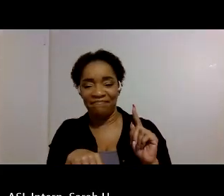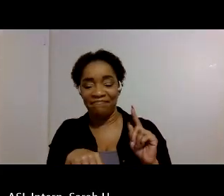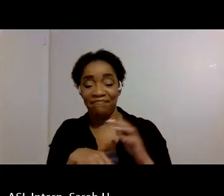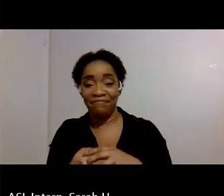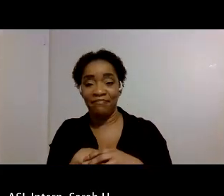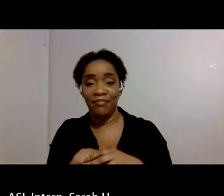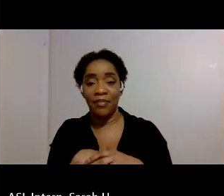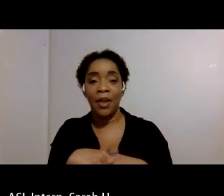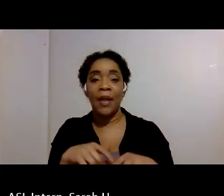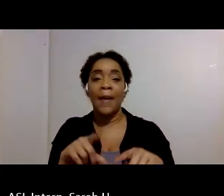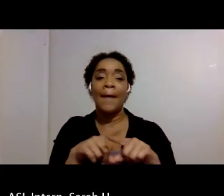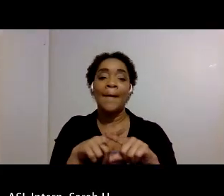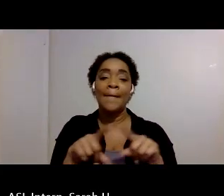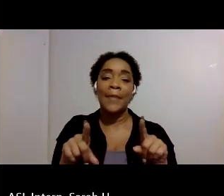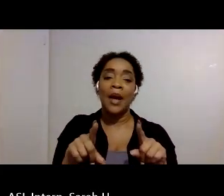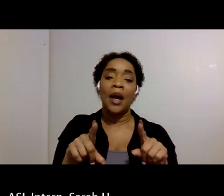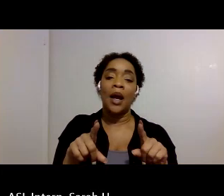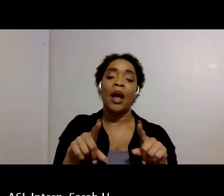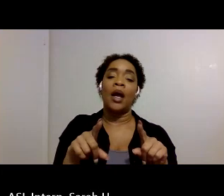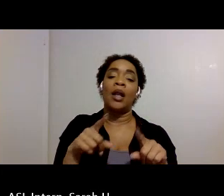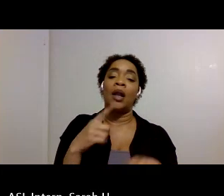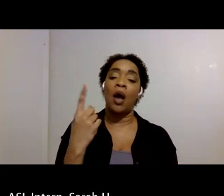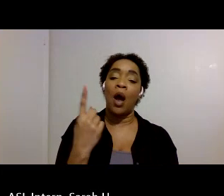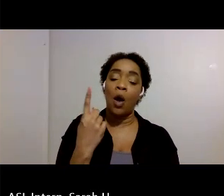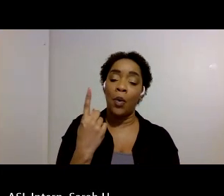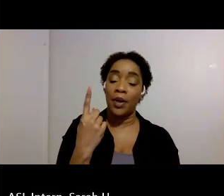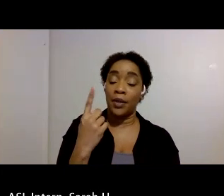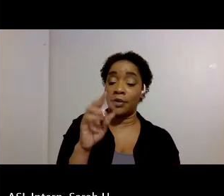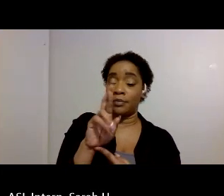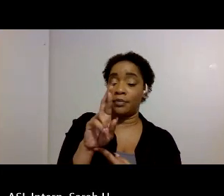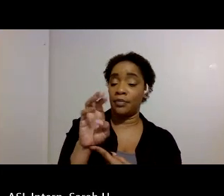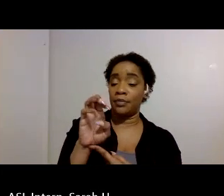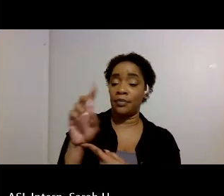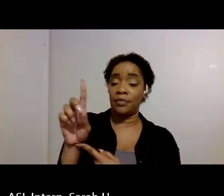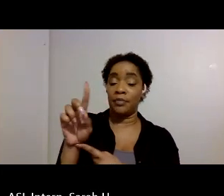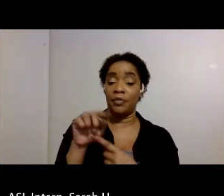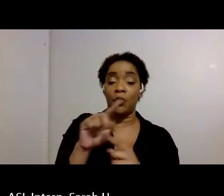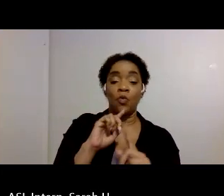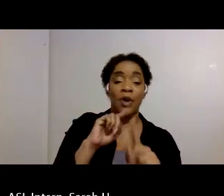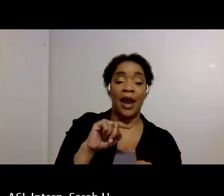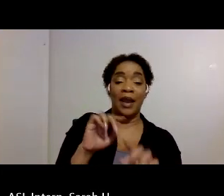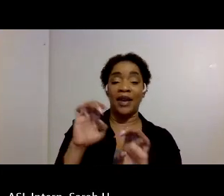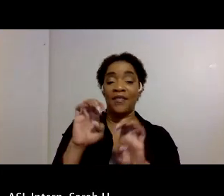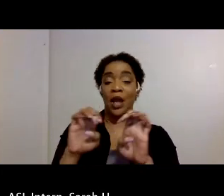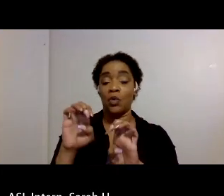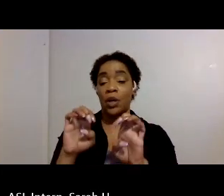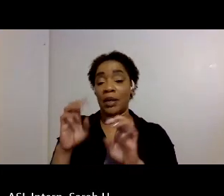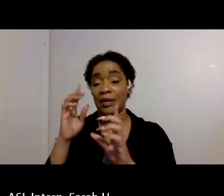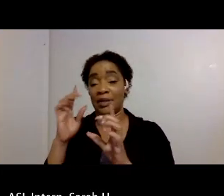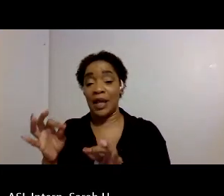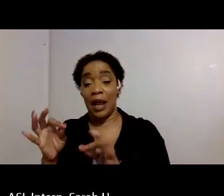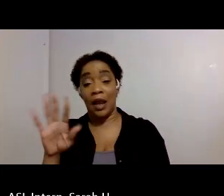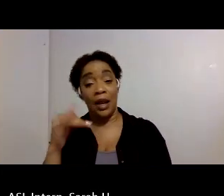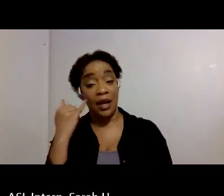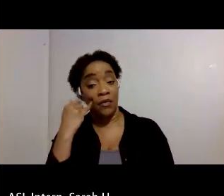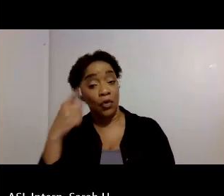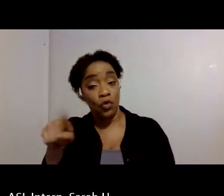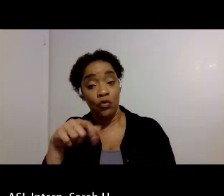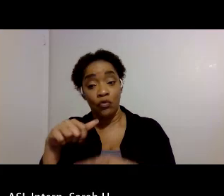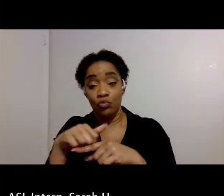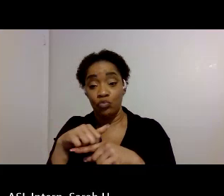red, react, evaluate, decide. And if you've practiced and you know how to use this thing correctly in a